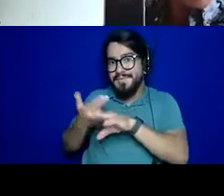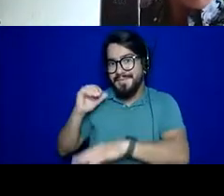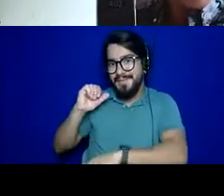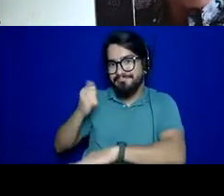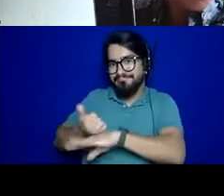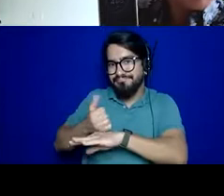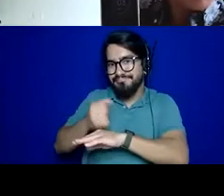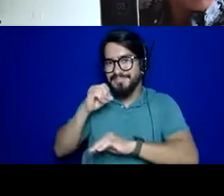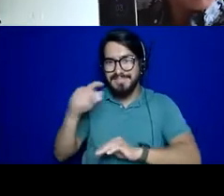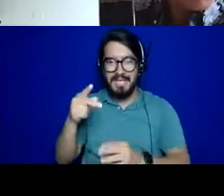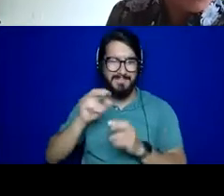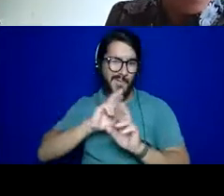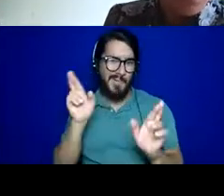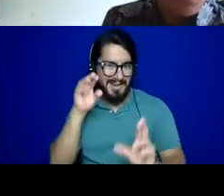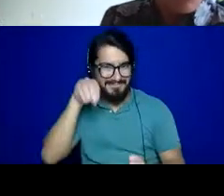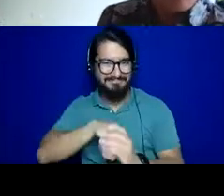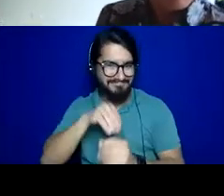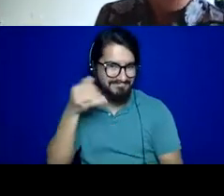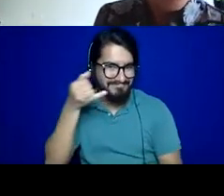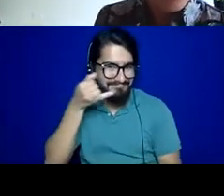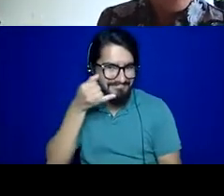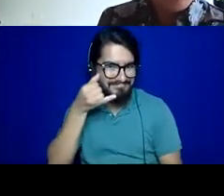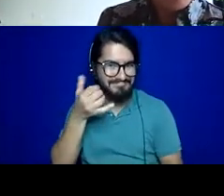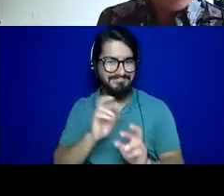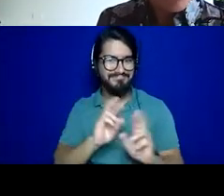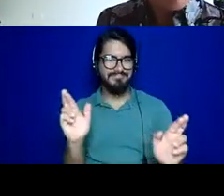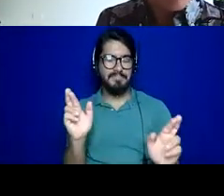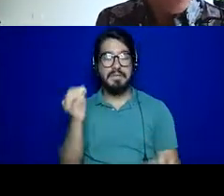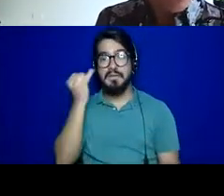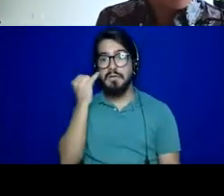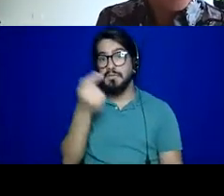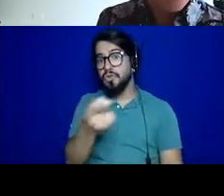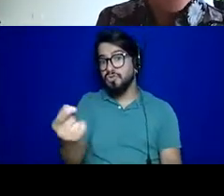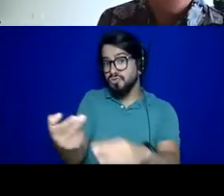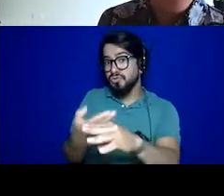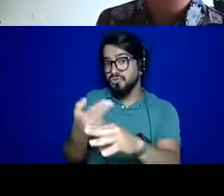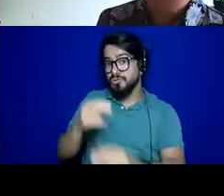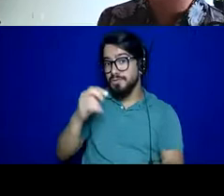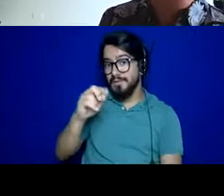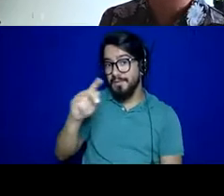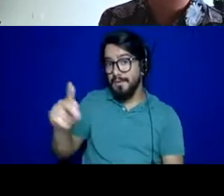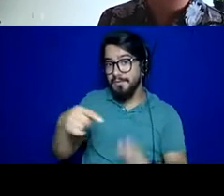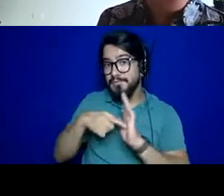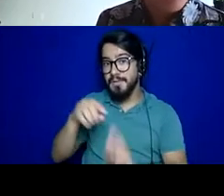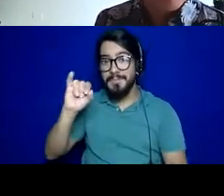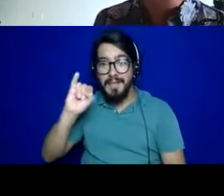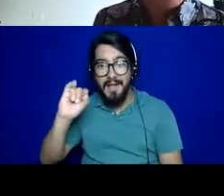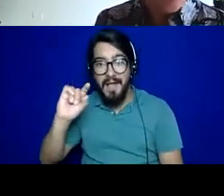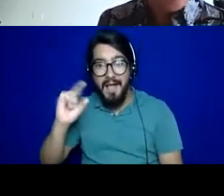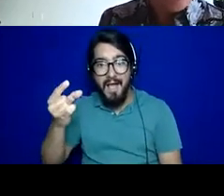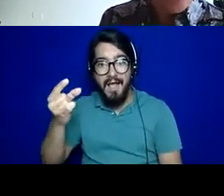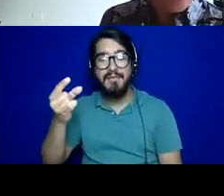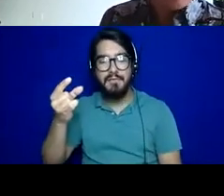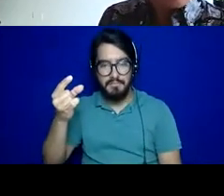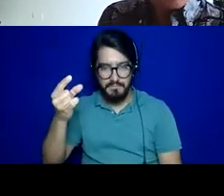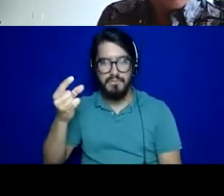phone, if we are. If we are using an app like Instagram to take the photo, then what you'll